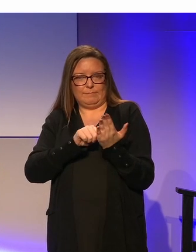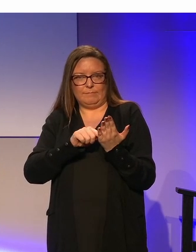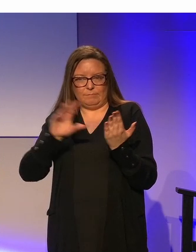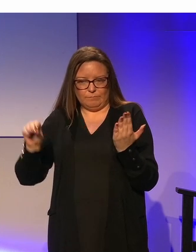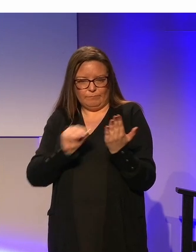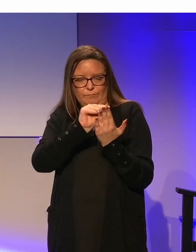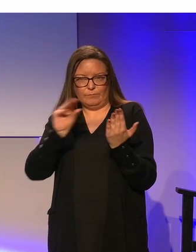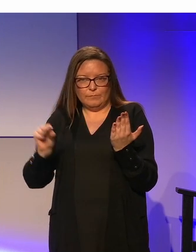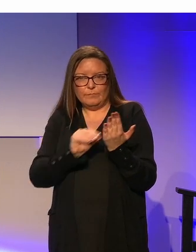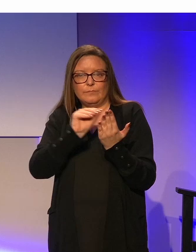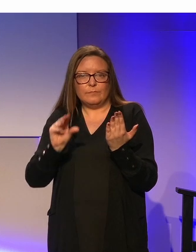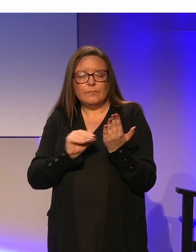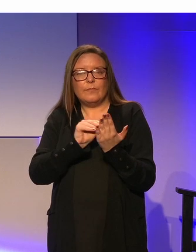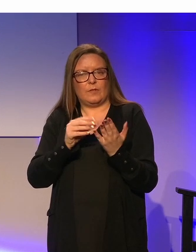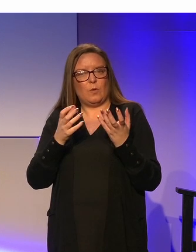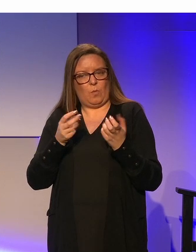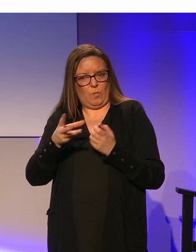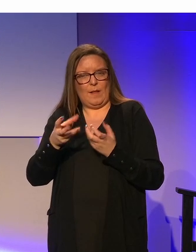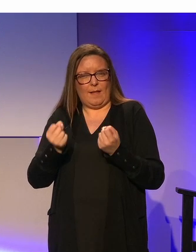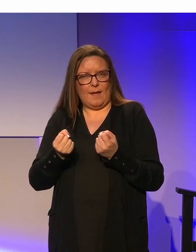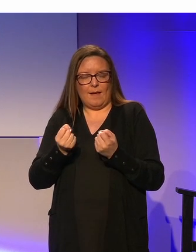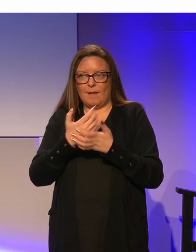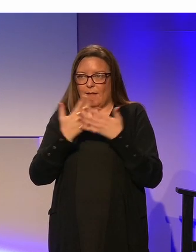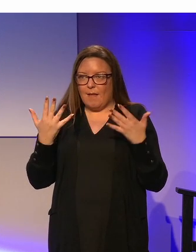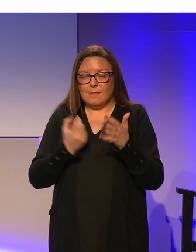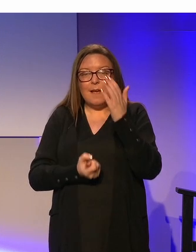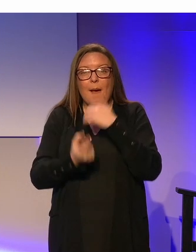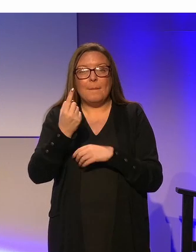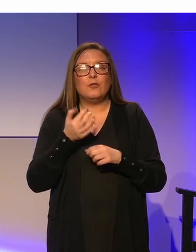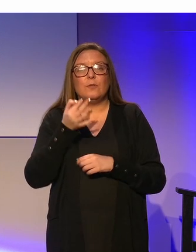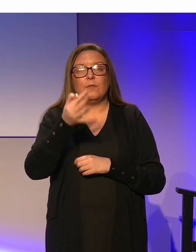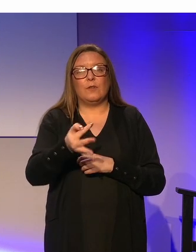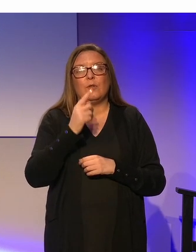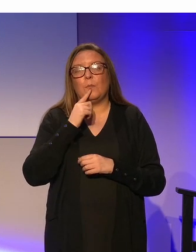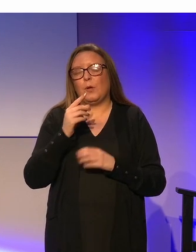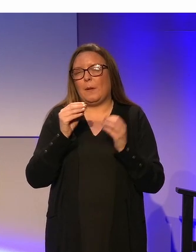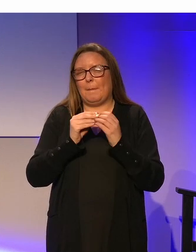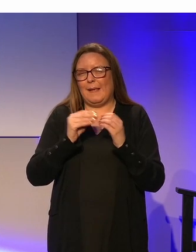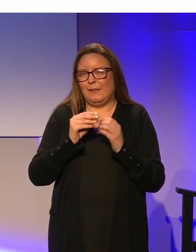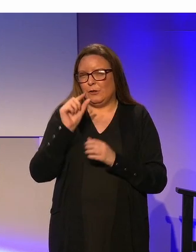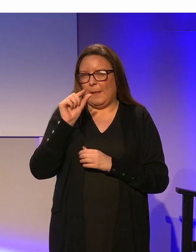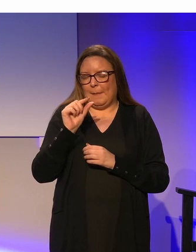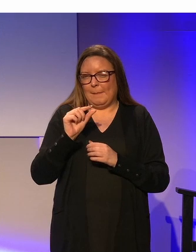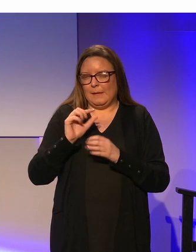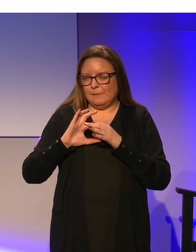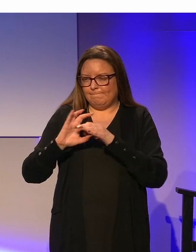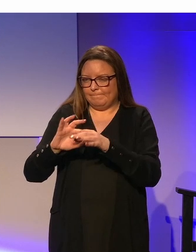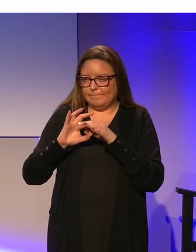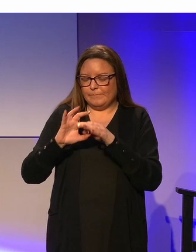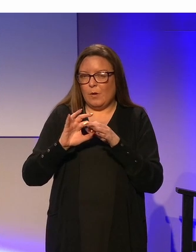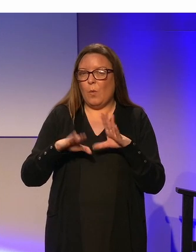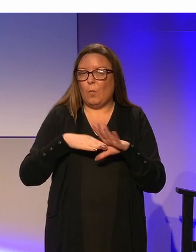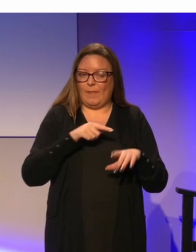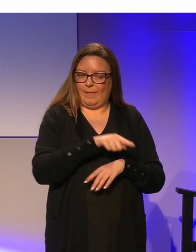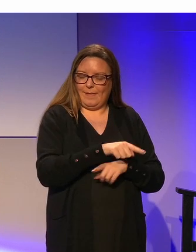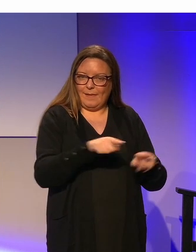that, and hopefully we'll get opportunities in the future, but today we're just going to say a little bit about the participatory encounters with